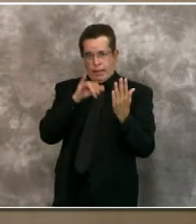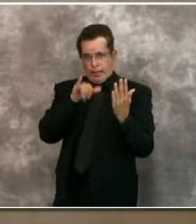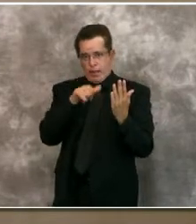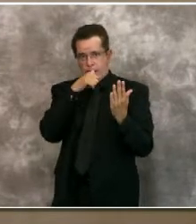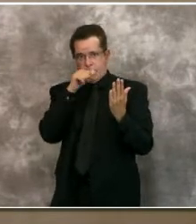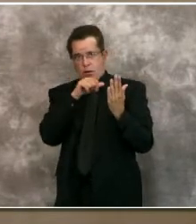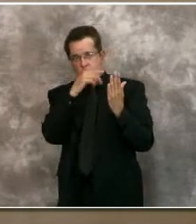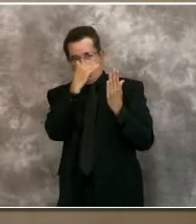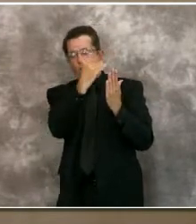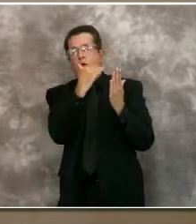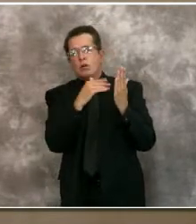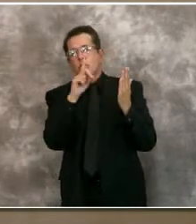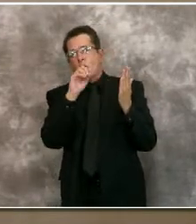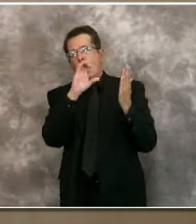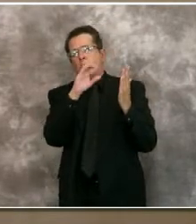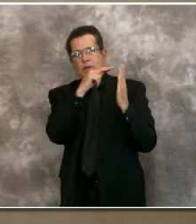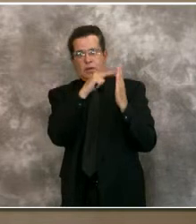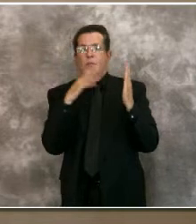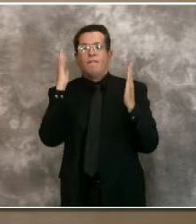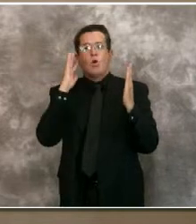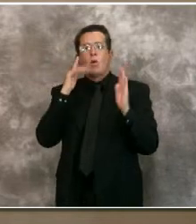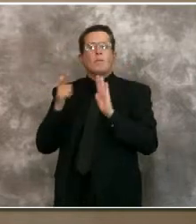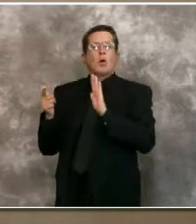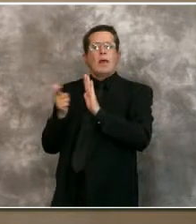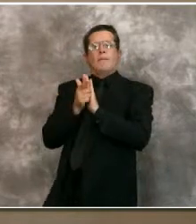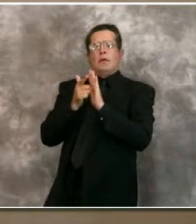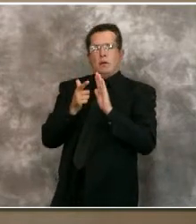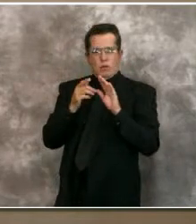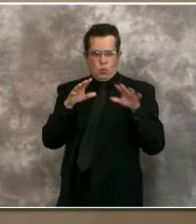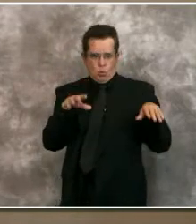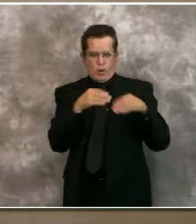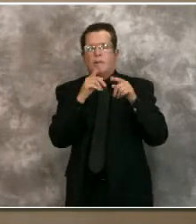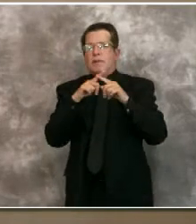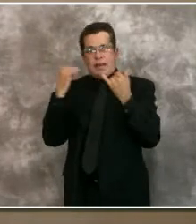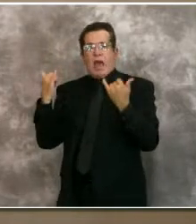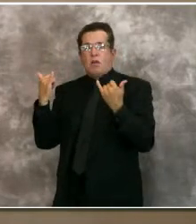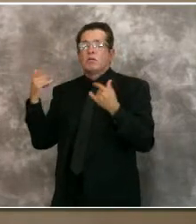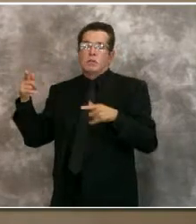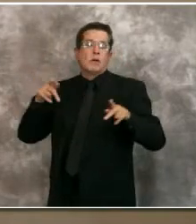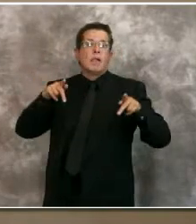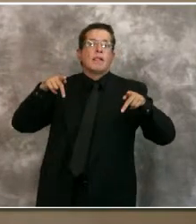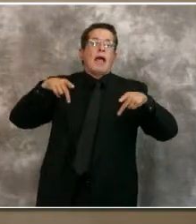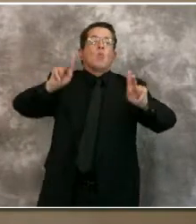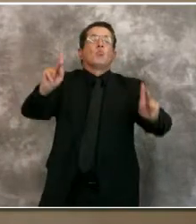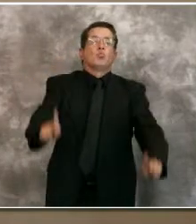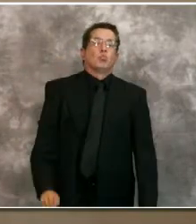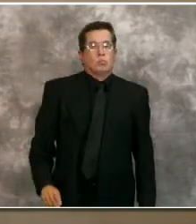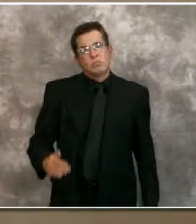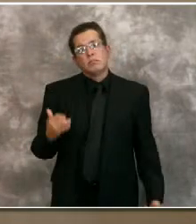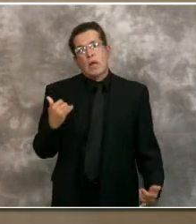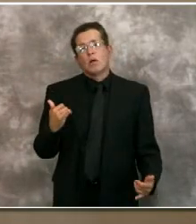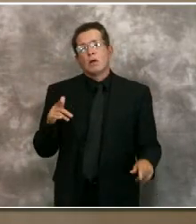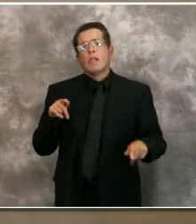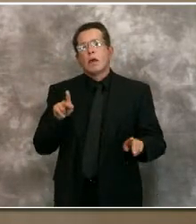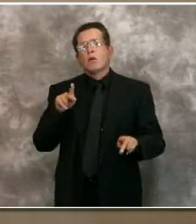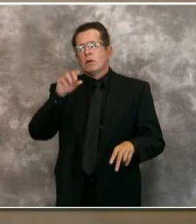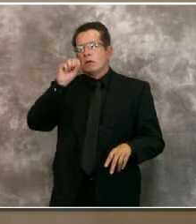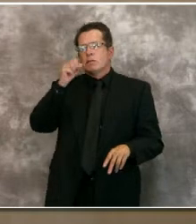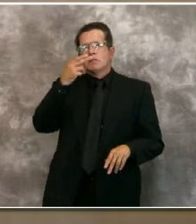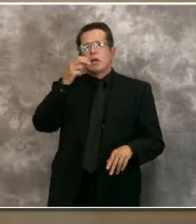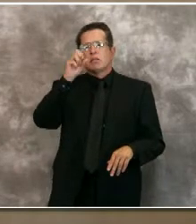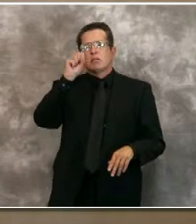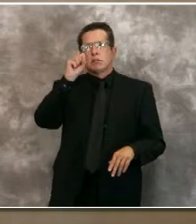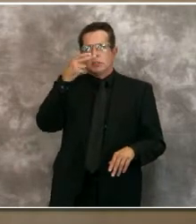know that previously it prohibited weddings. Now that language has been removed. And this is from Sasha Fu